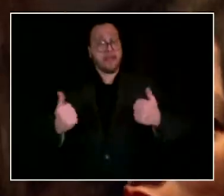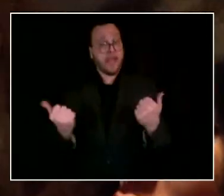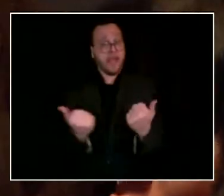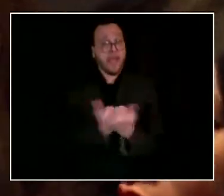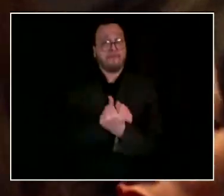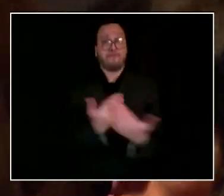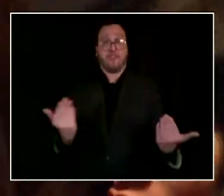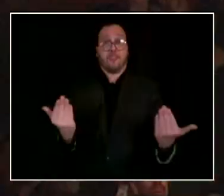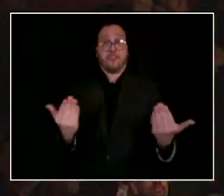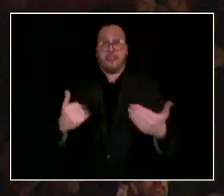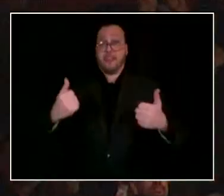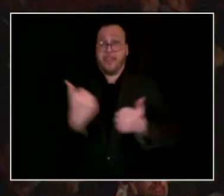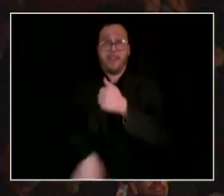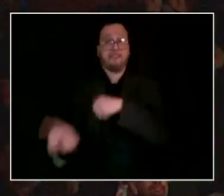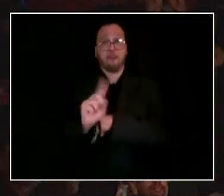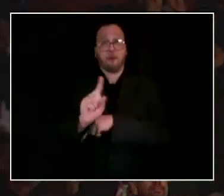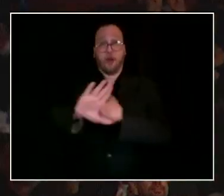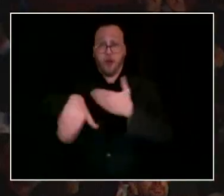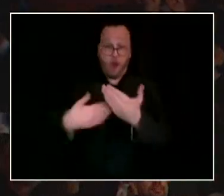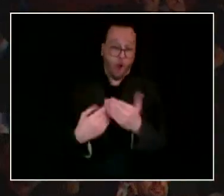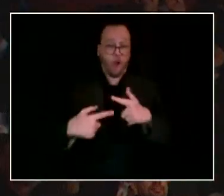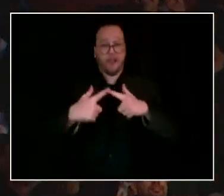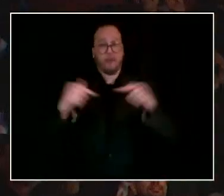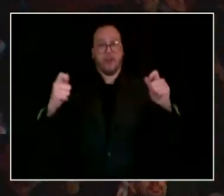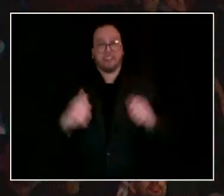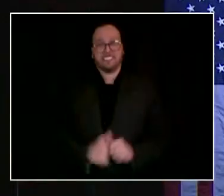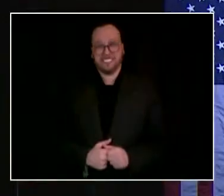everywhere, all at once.